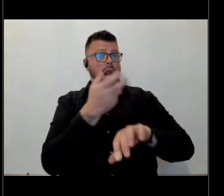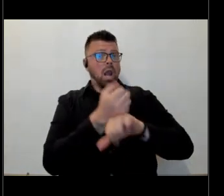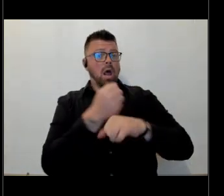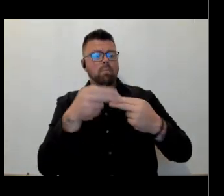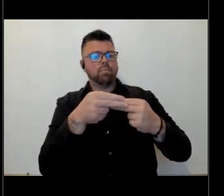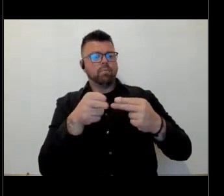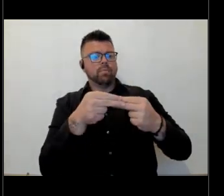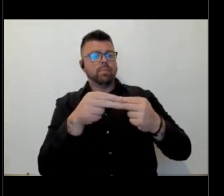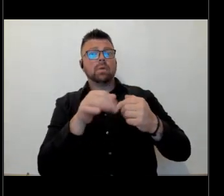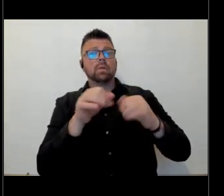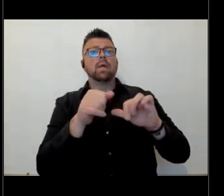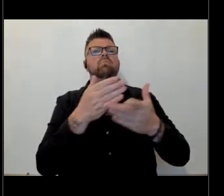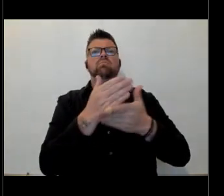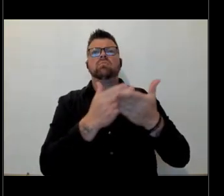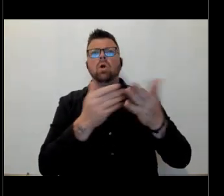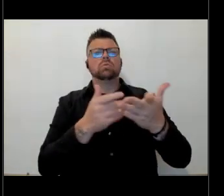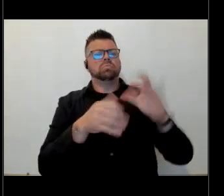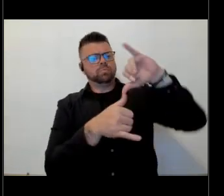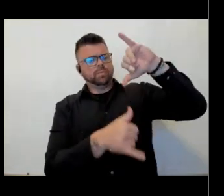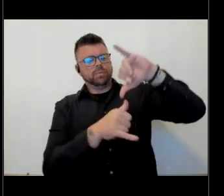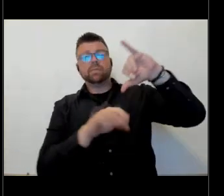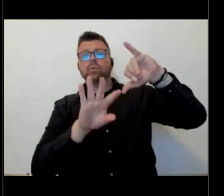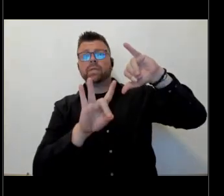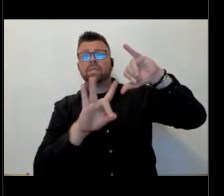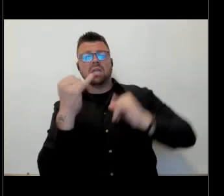above ground level.